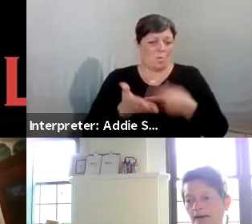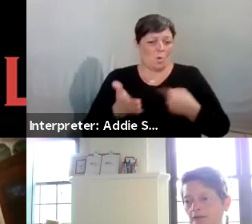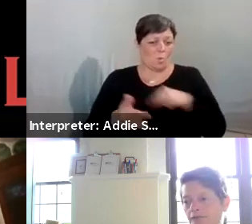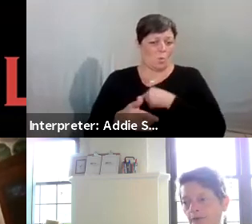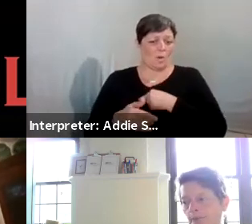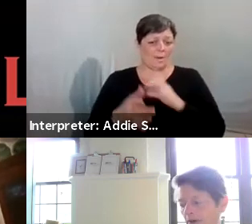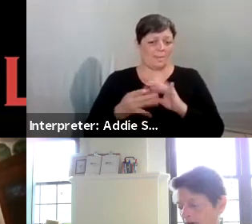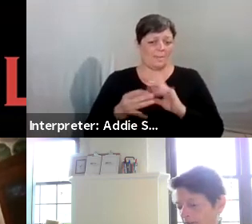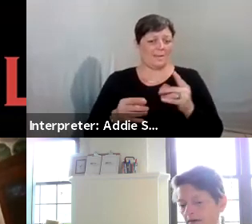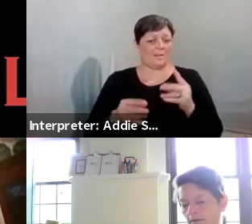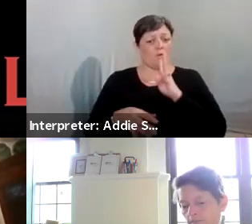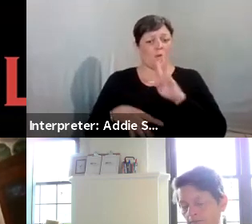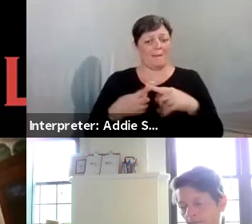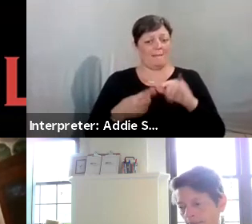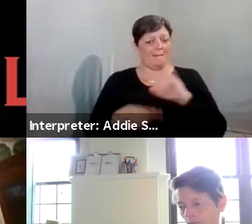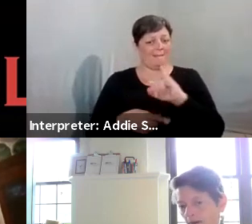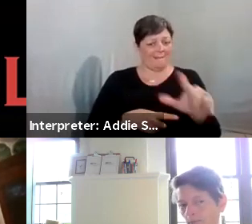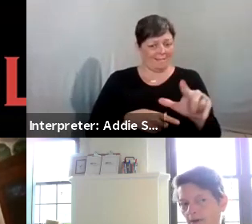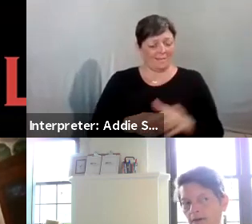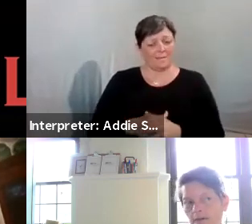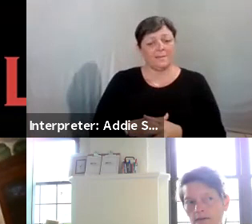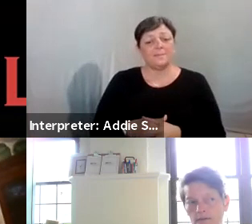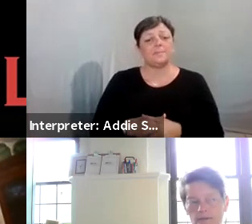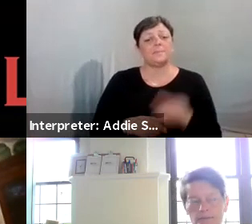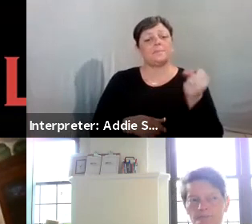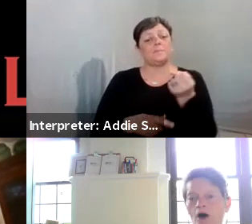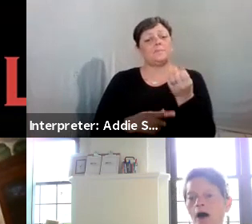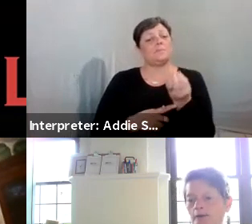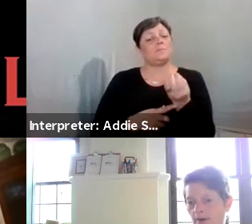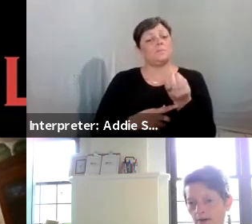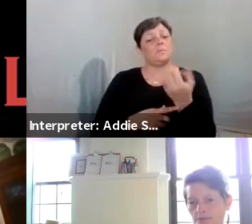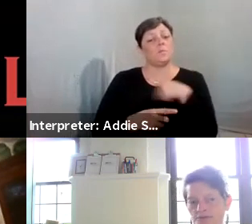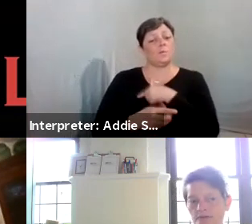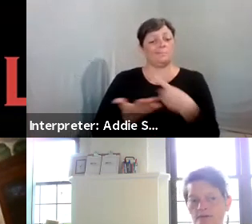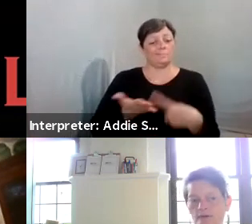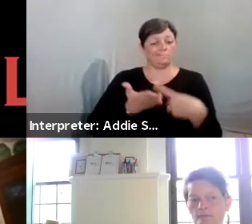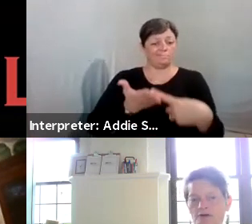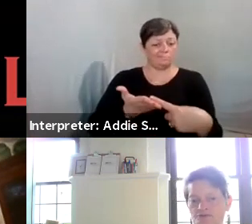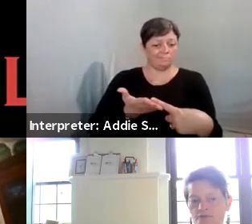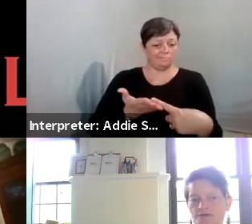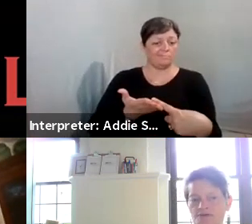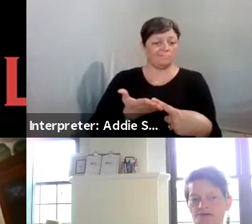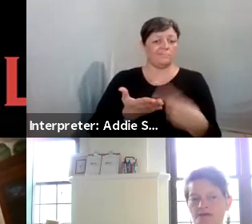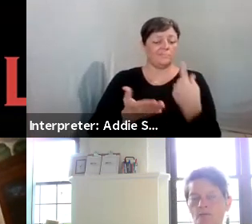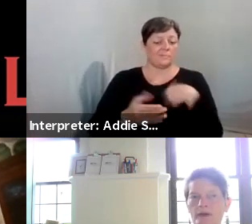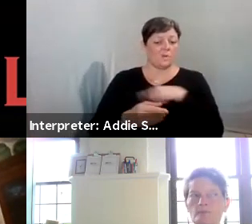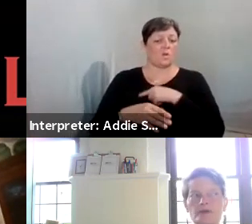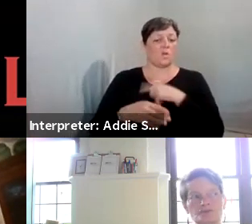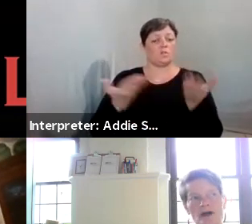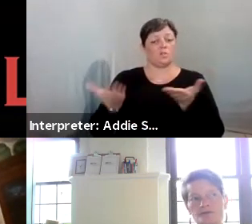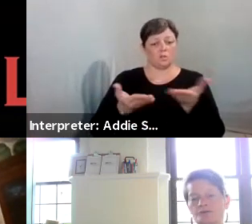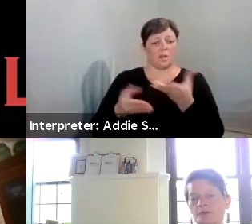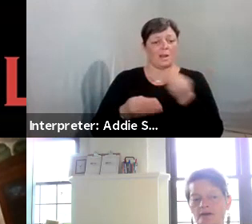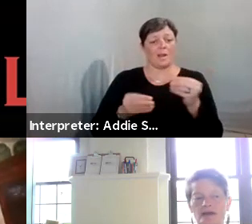talking IL. So the way we talk about our services and the way